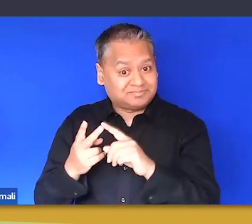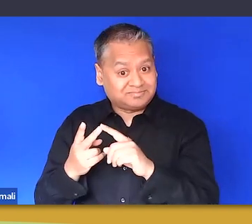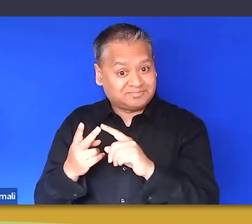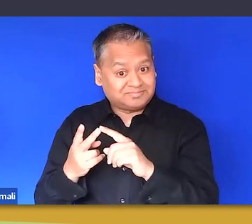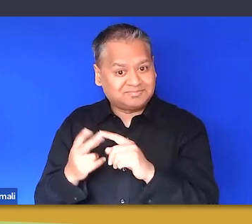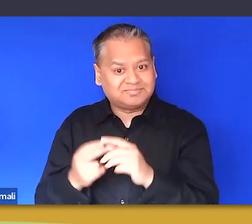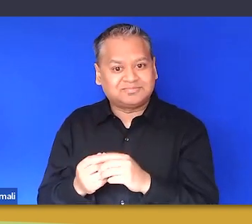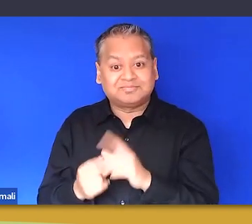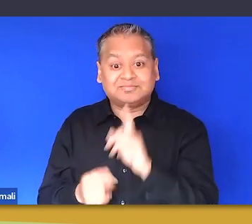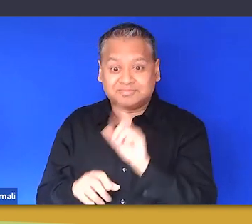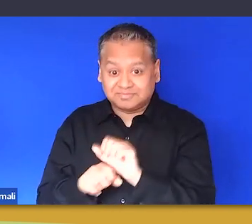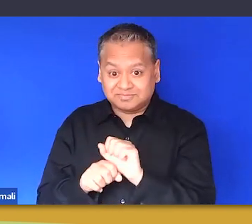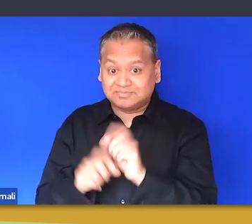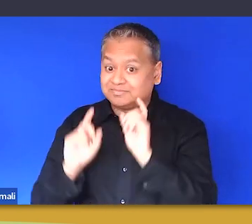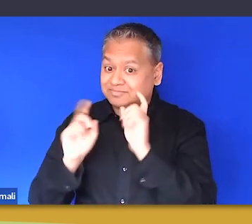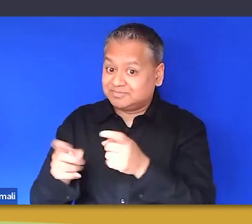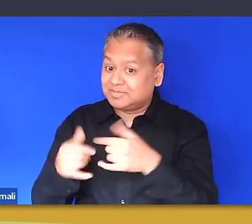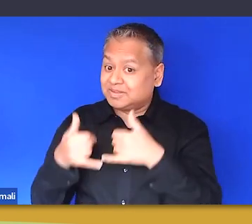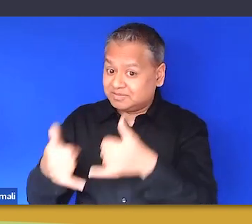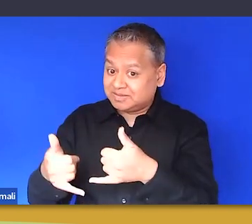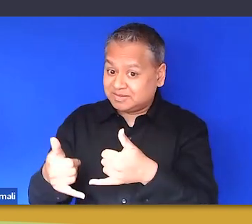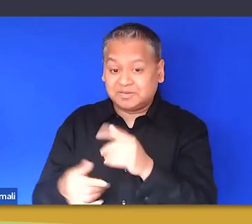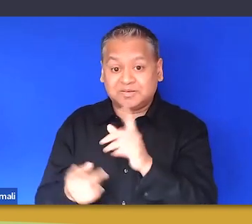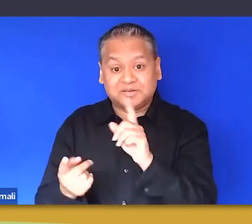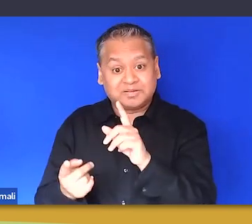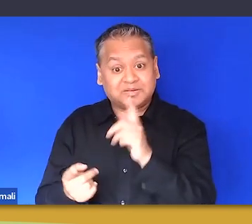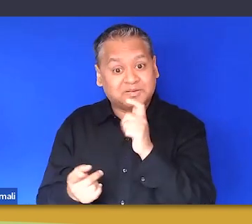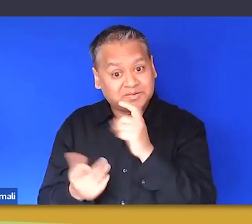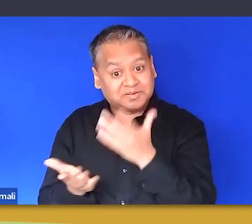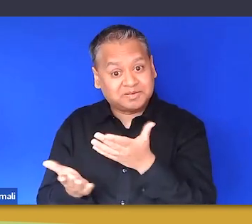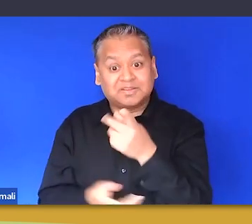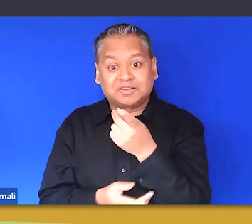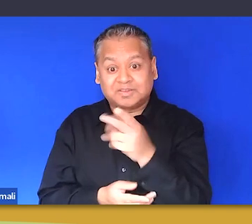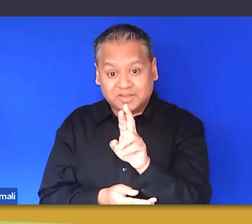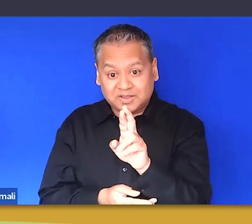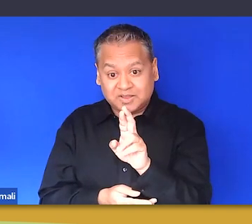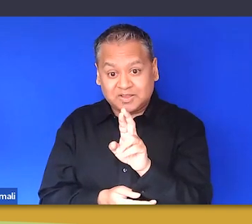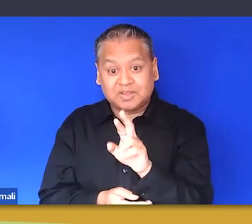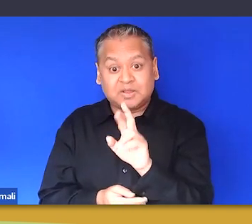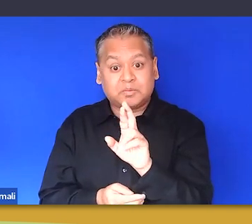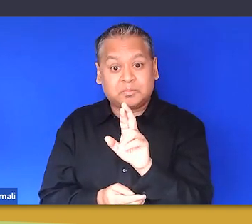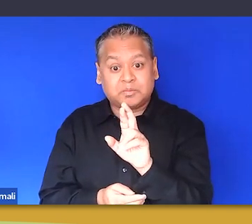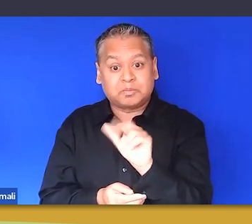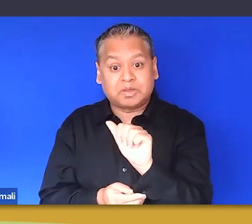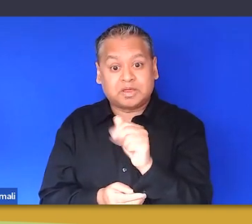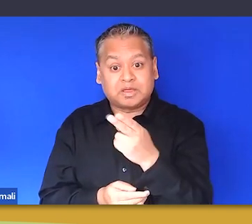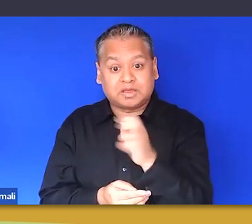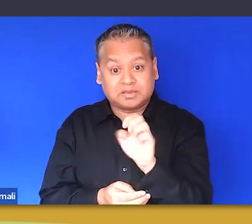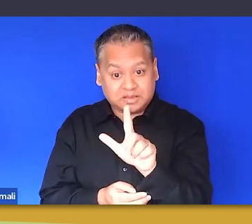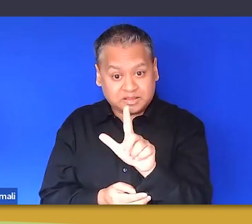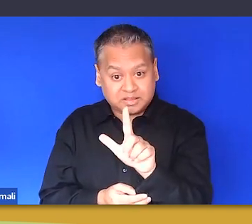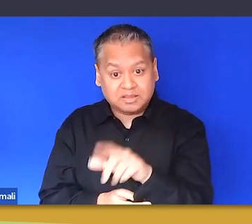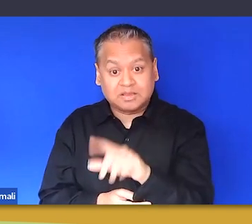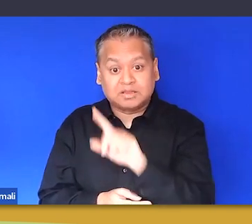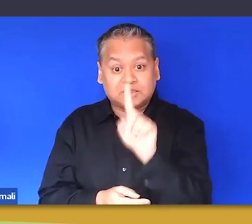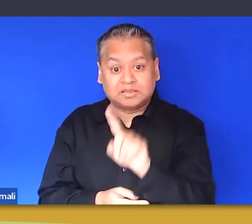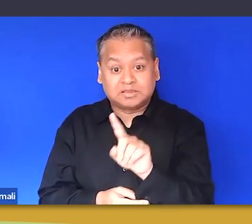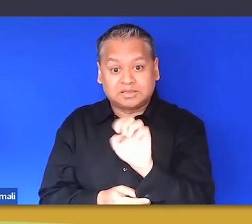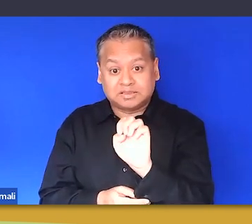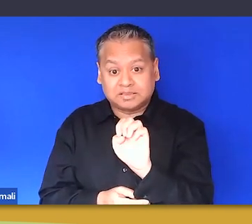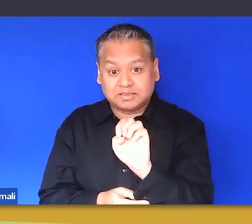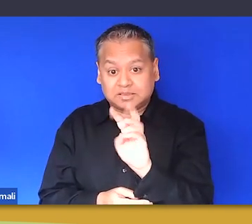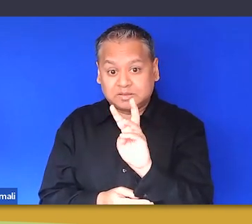Zubedeh from Vancouver. Dr. Rahel is the founder and president of the Black Physicians of BC,